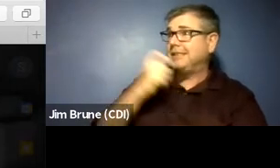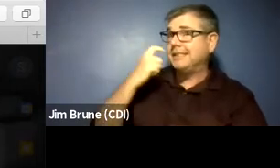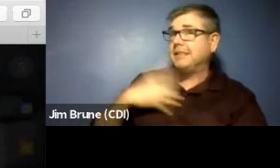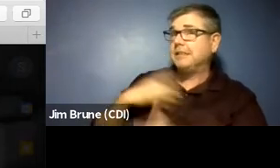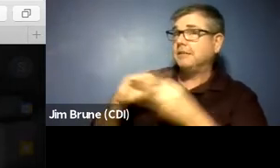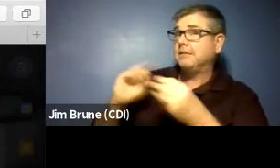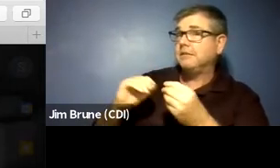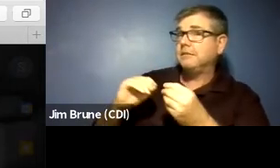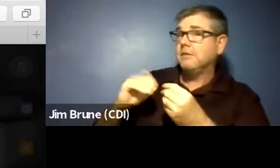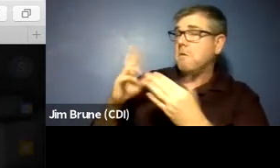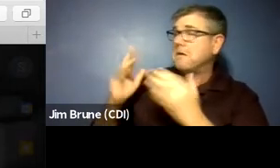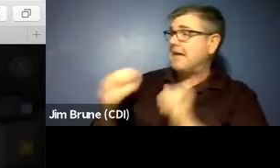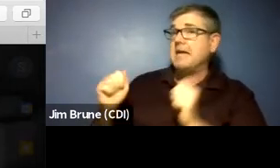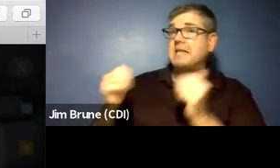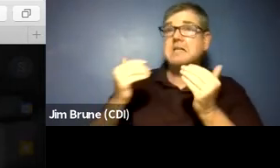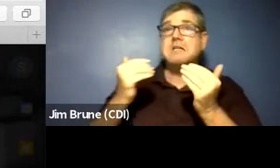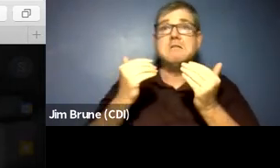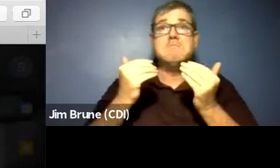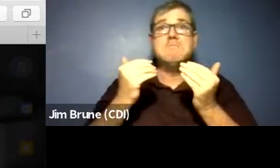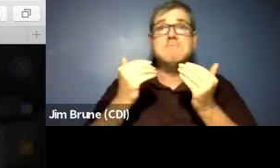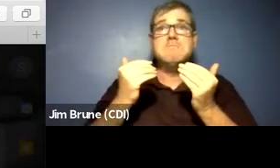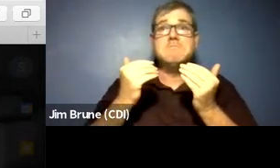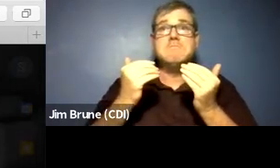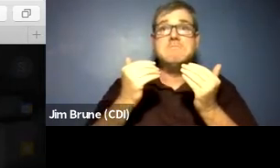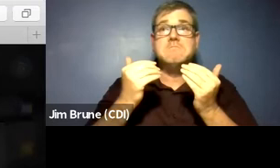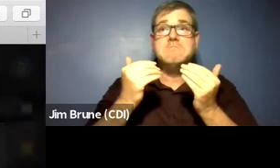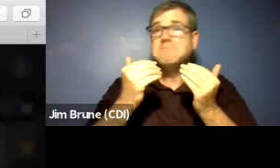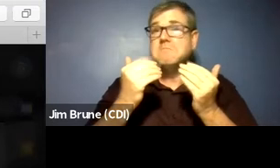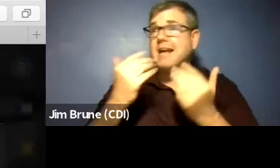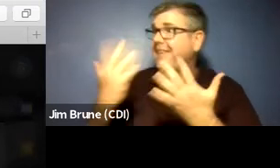to let you say anything that you wanted to say.